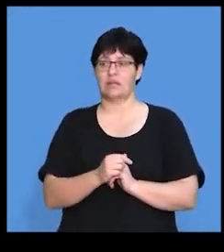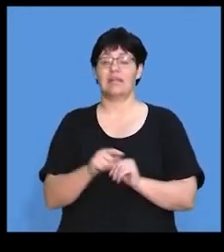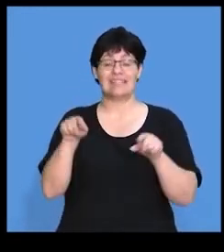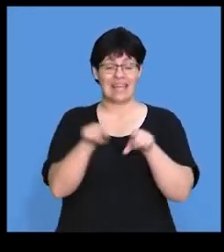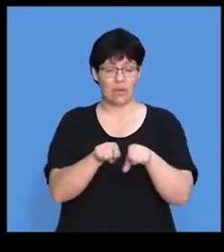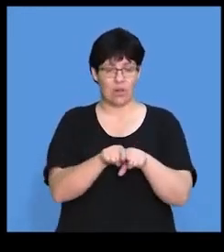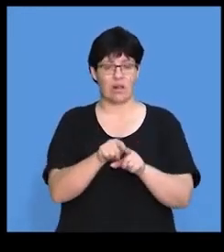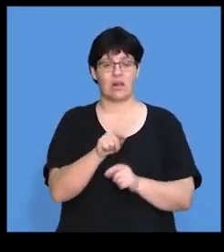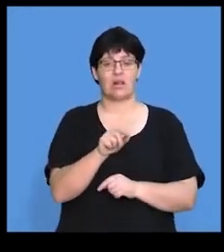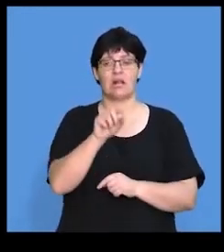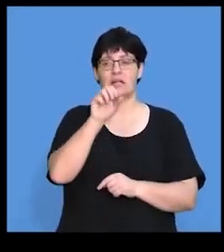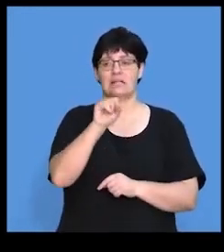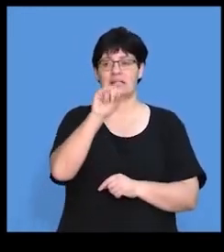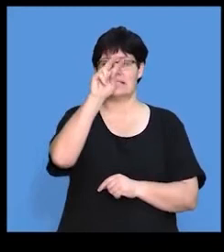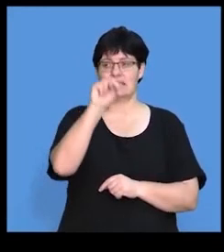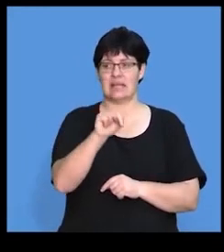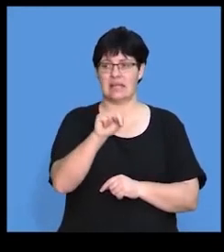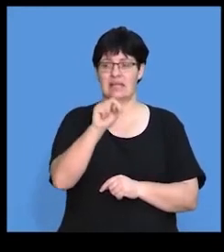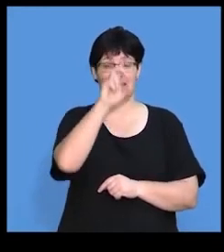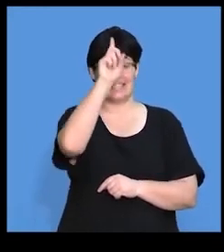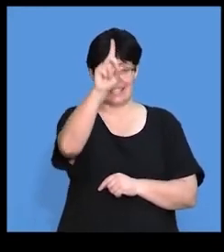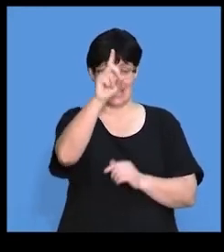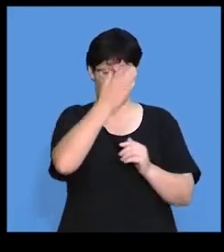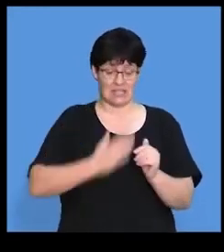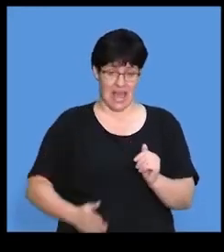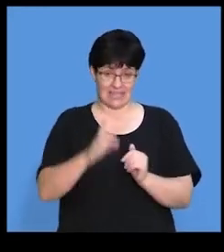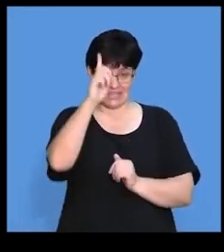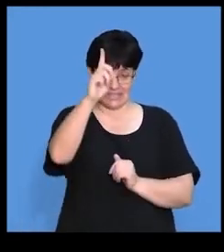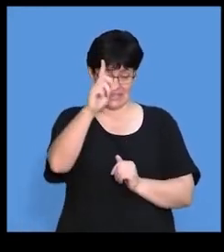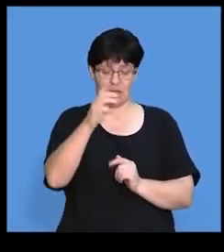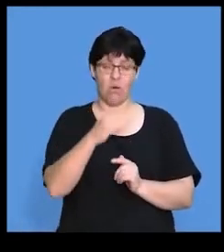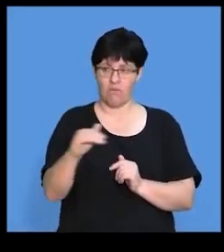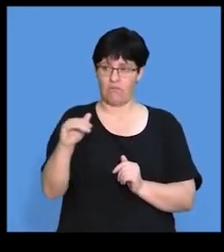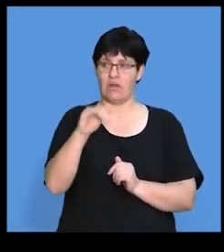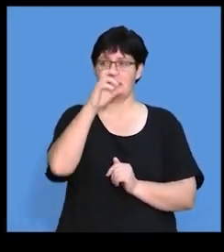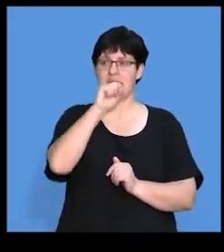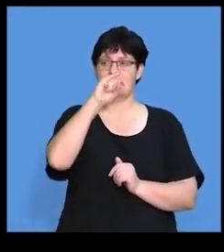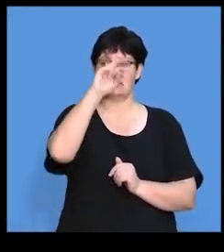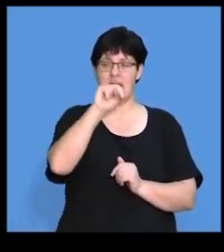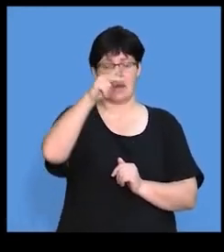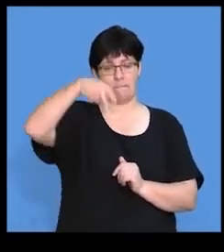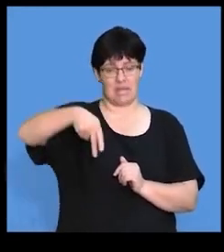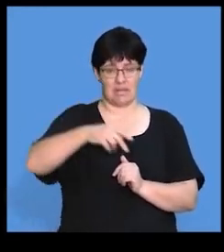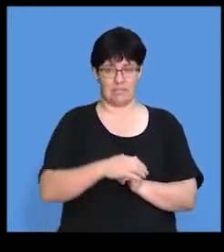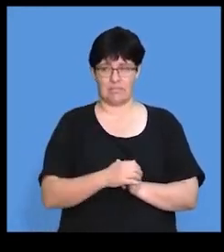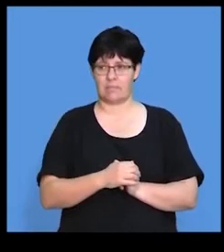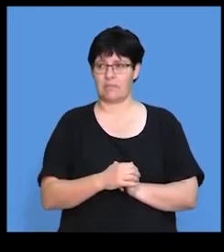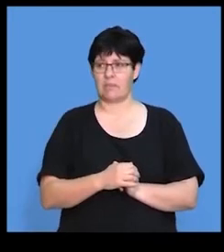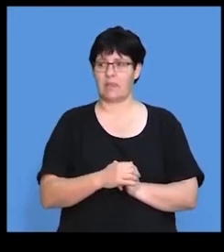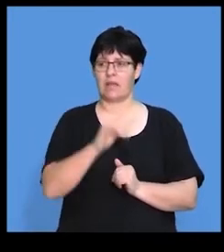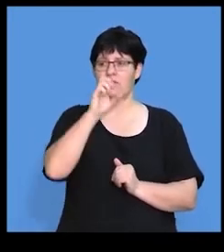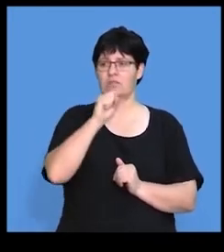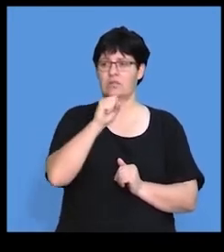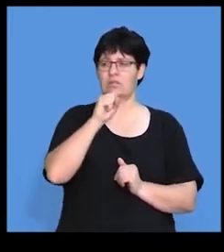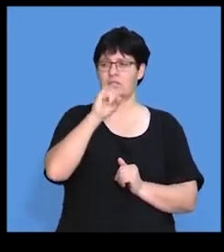equal to side d over the sine of angle p. All right, so sine